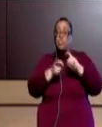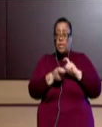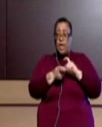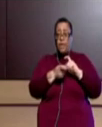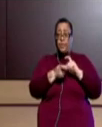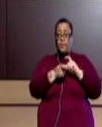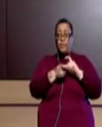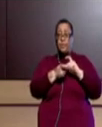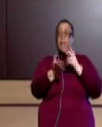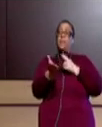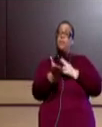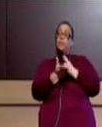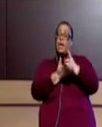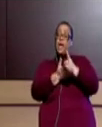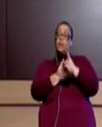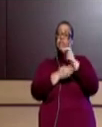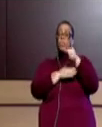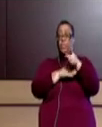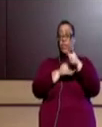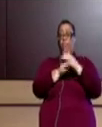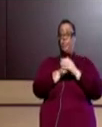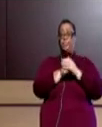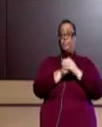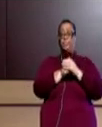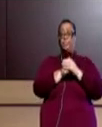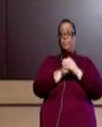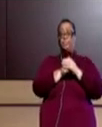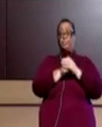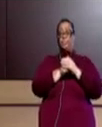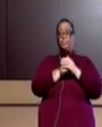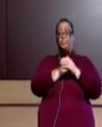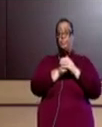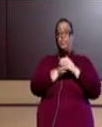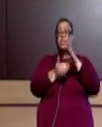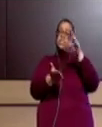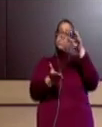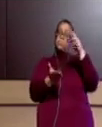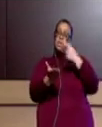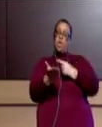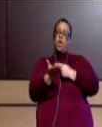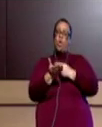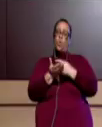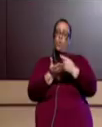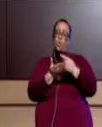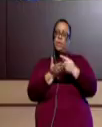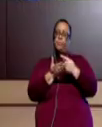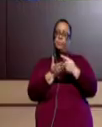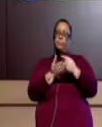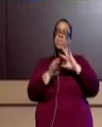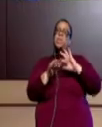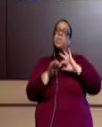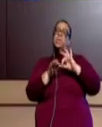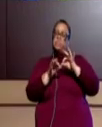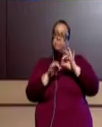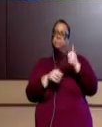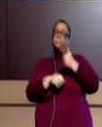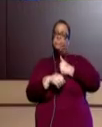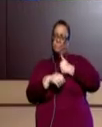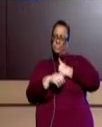be honest with you, it took me a week or so to get me together.